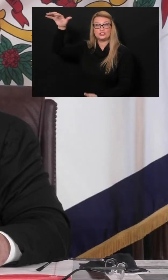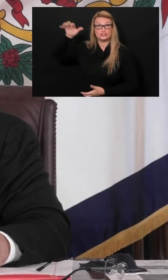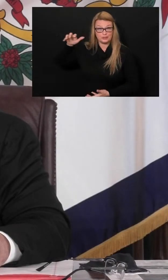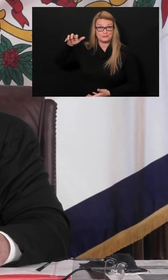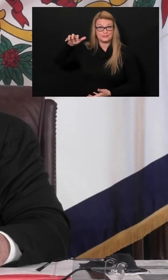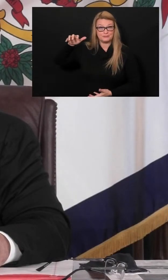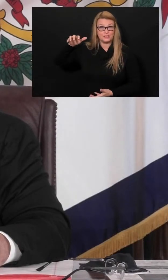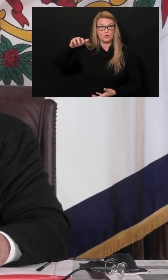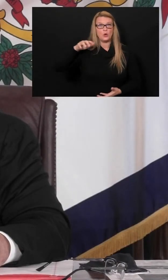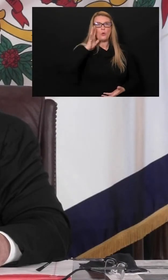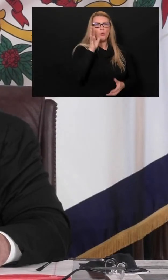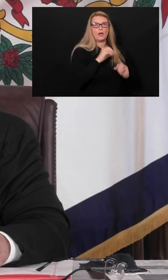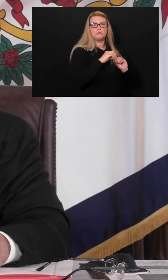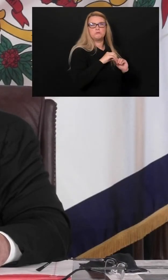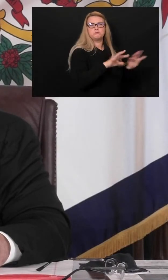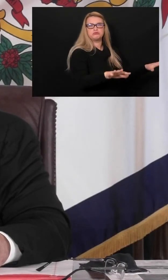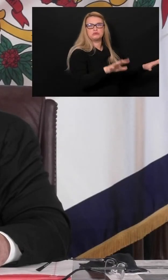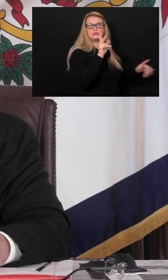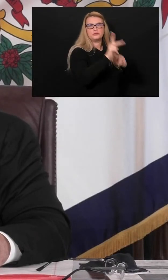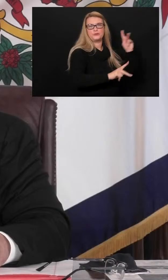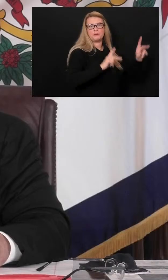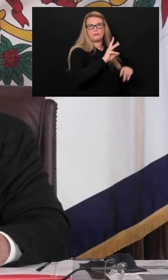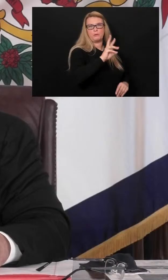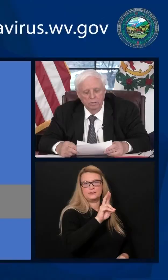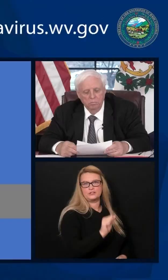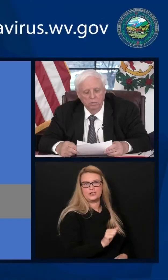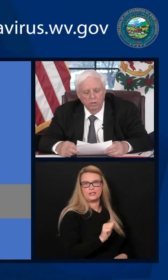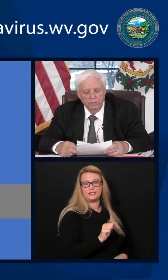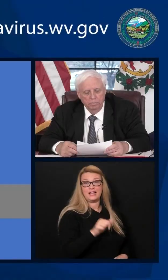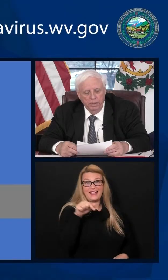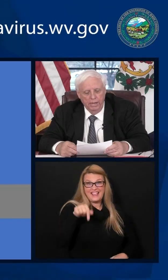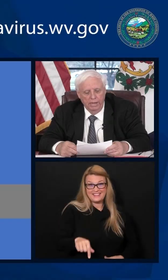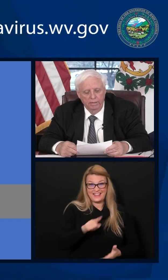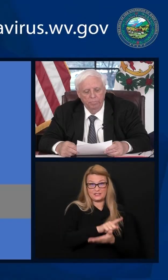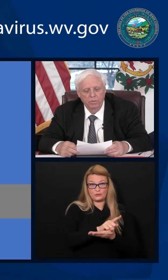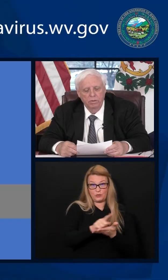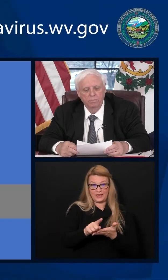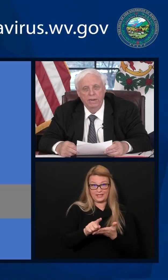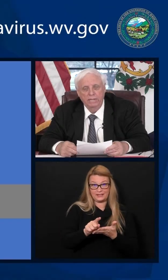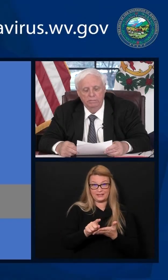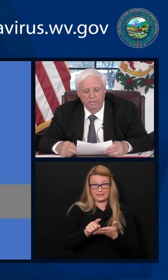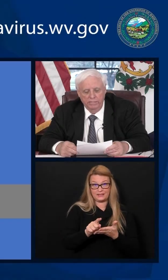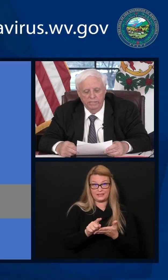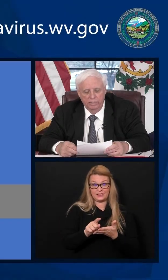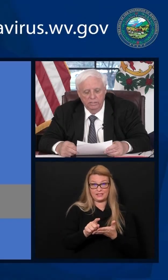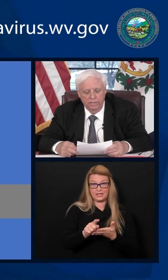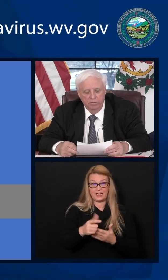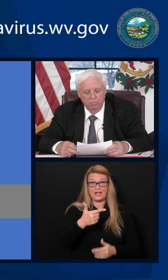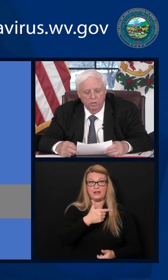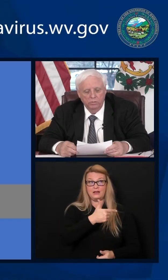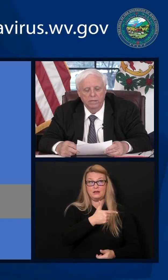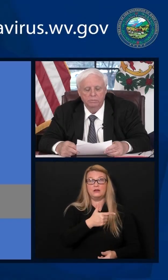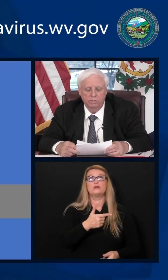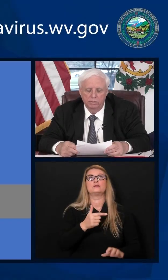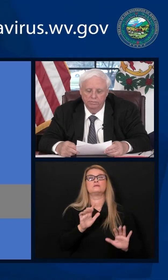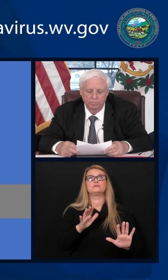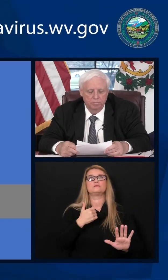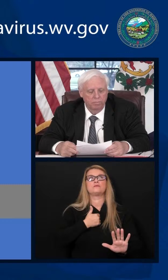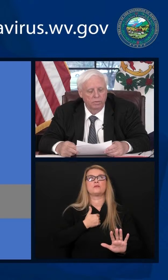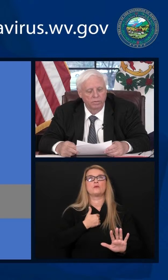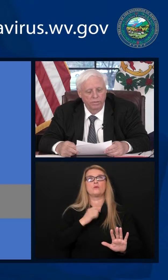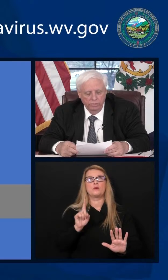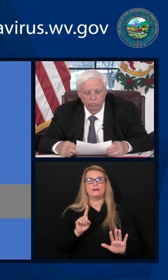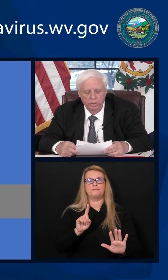in people's arms. This week, multiple vaccination clinics